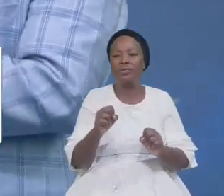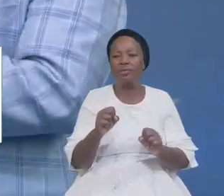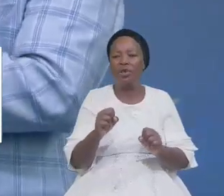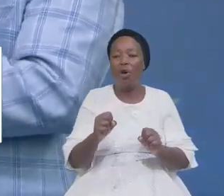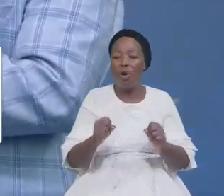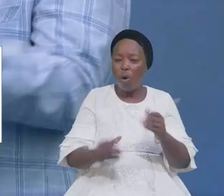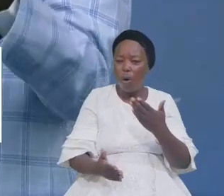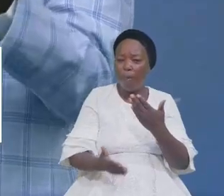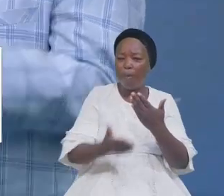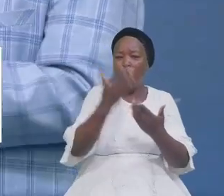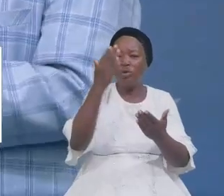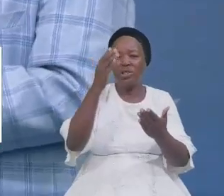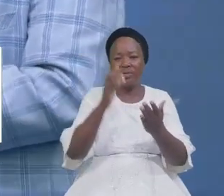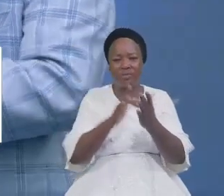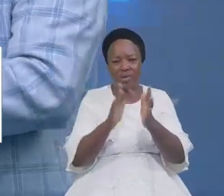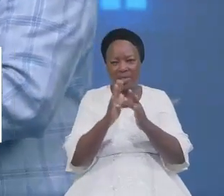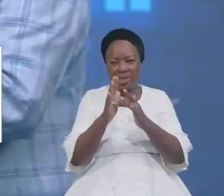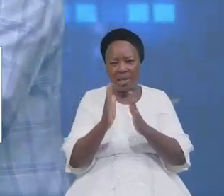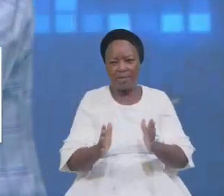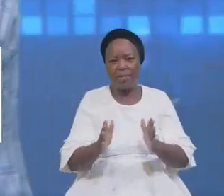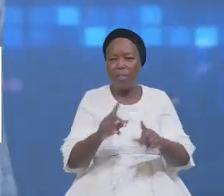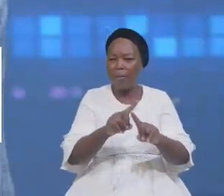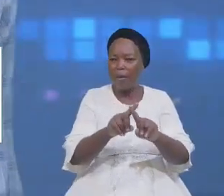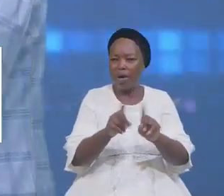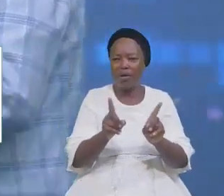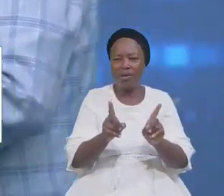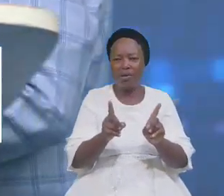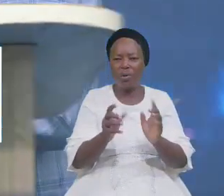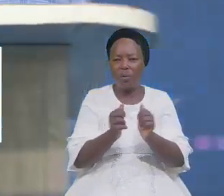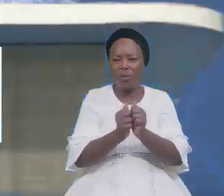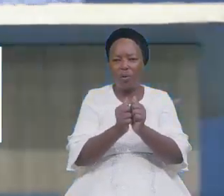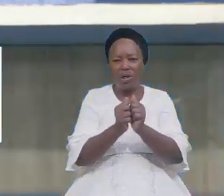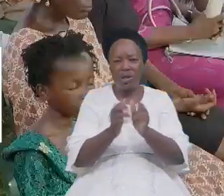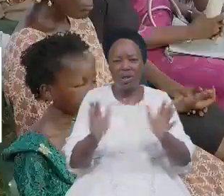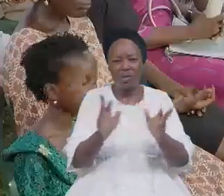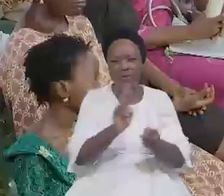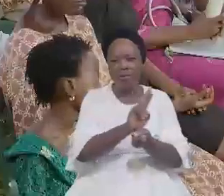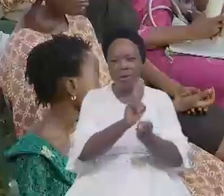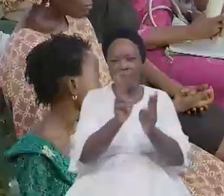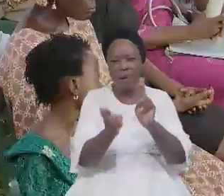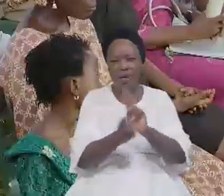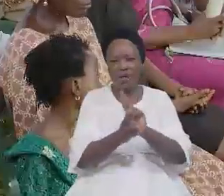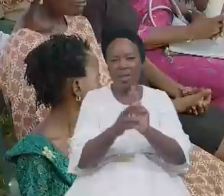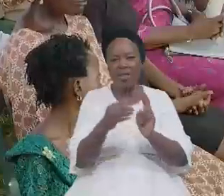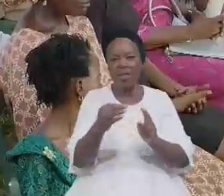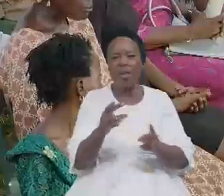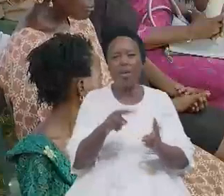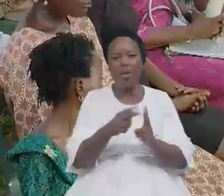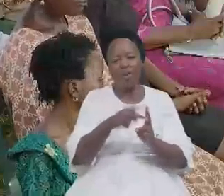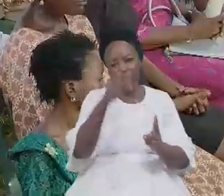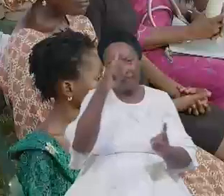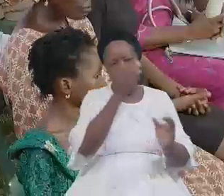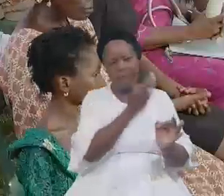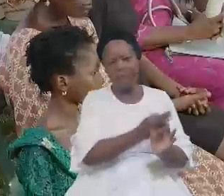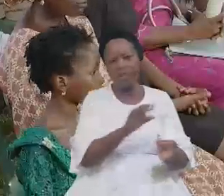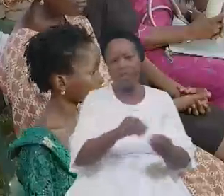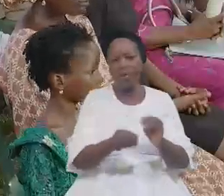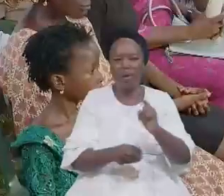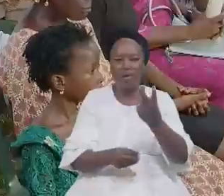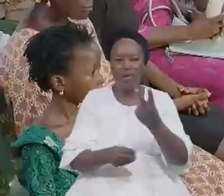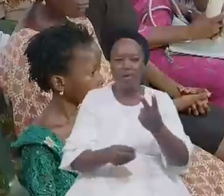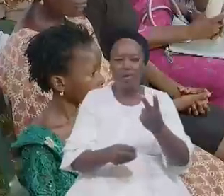Almost Christian, but without repentance of faith. Number two,